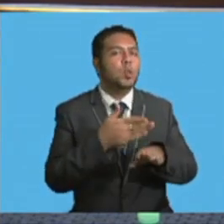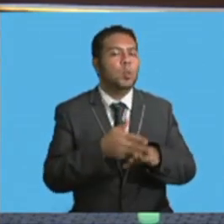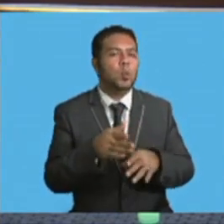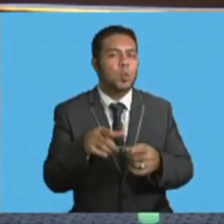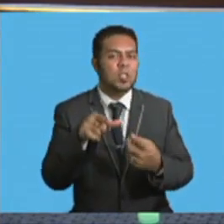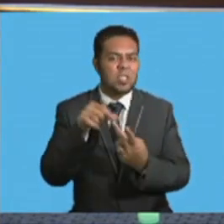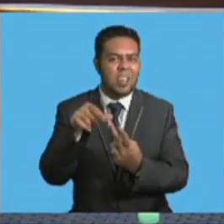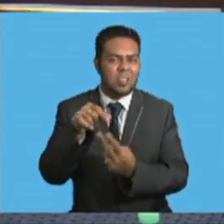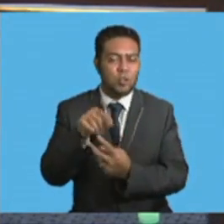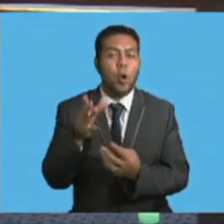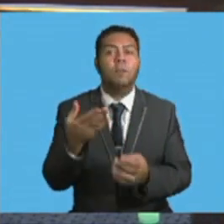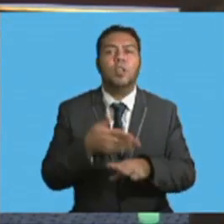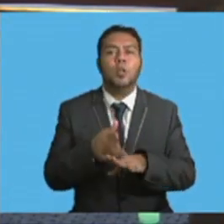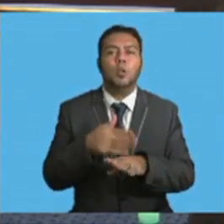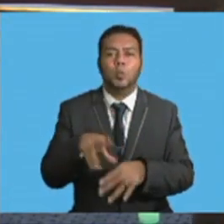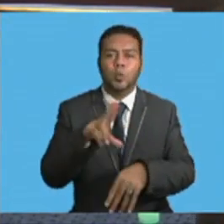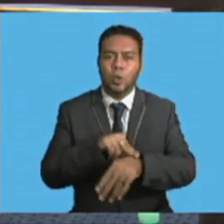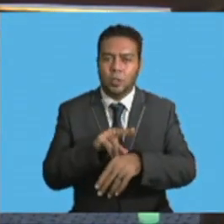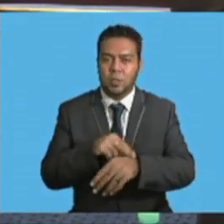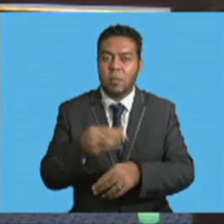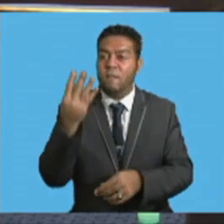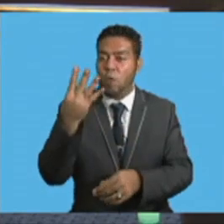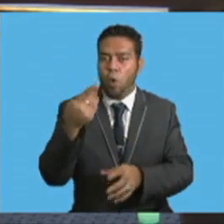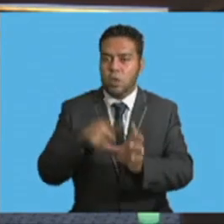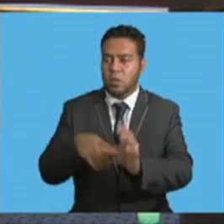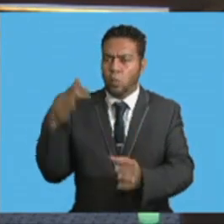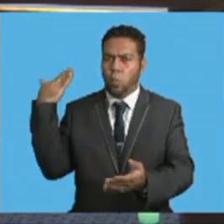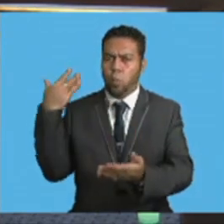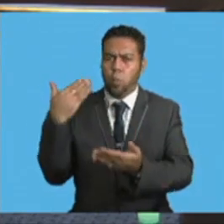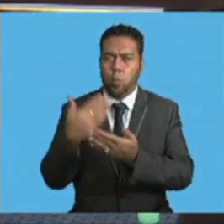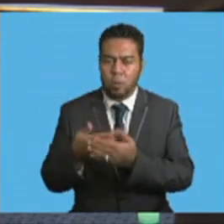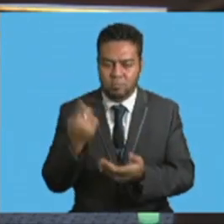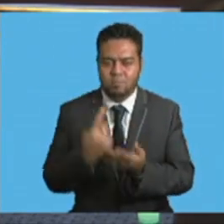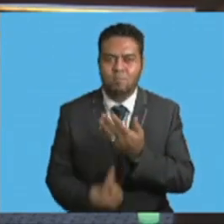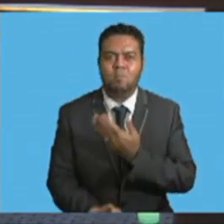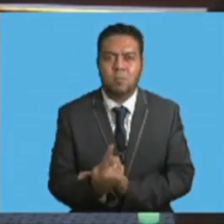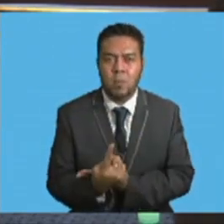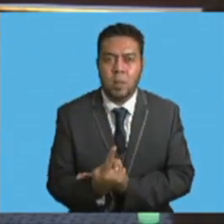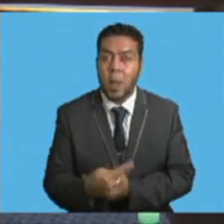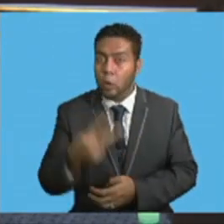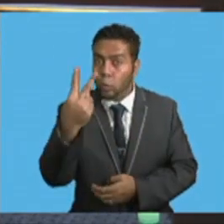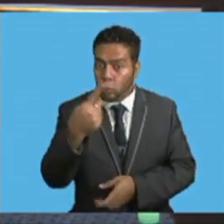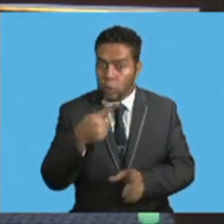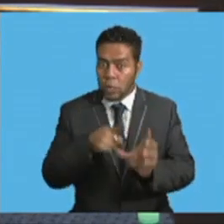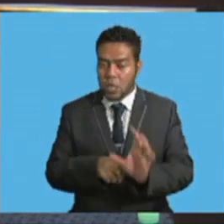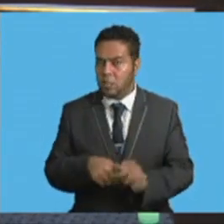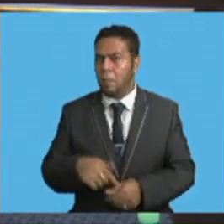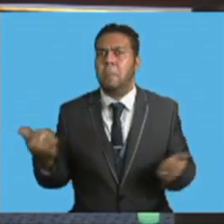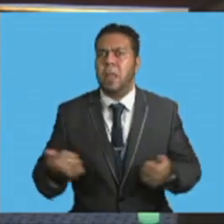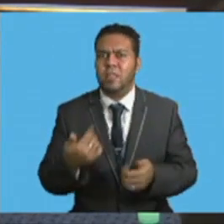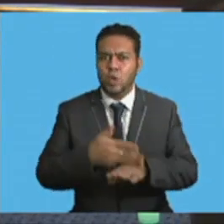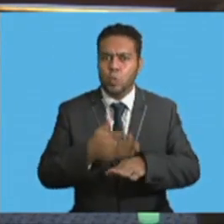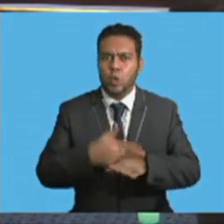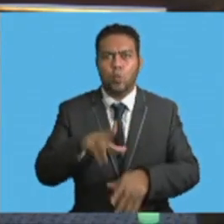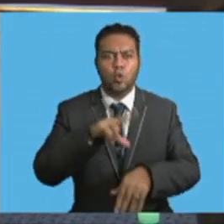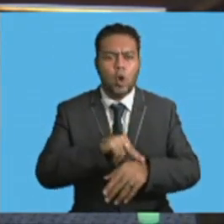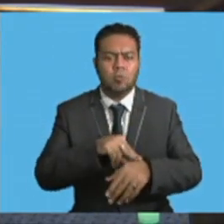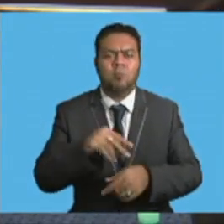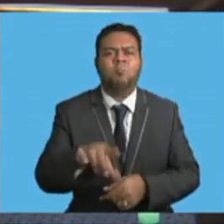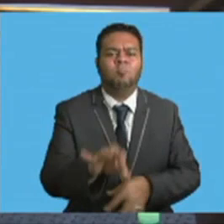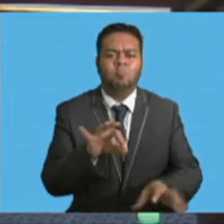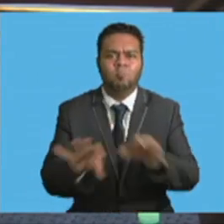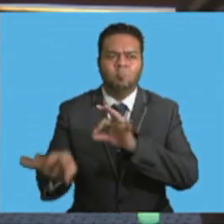was undertaken over the last 4 years, but significantly also over the last 2 years. Honourable